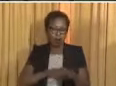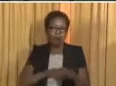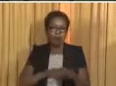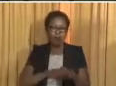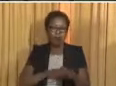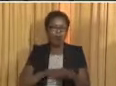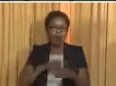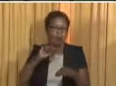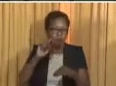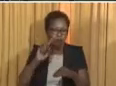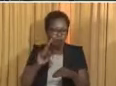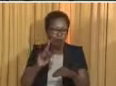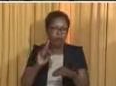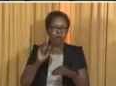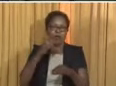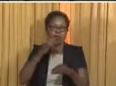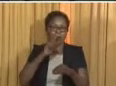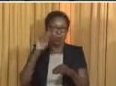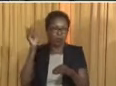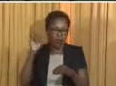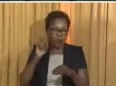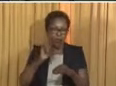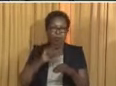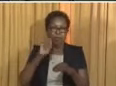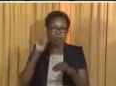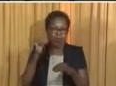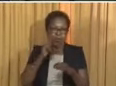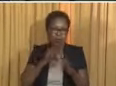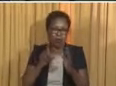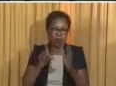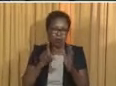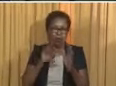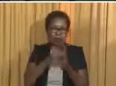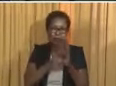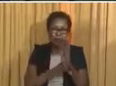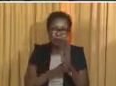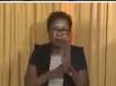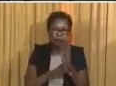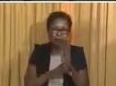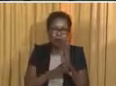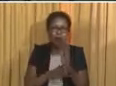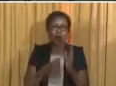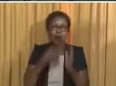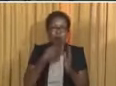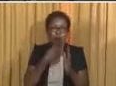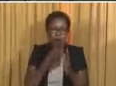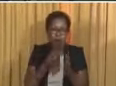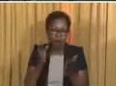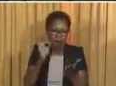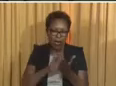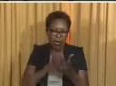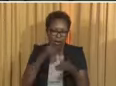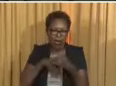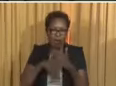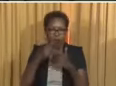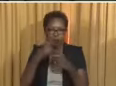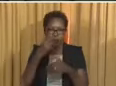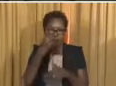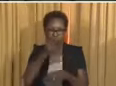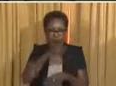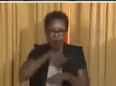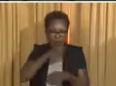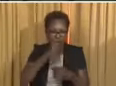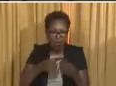President Kenyatta's 15-year reign, he oversaw 16 amendments. President Moi, in his 24-year presidency,